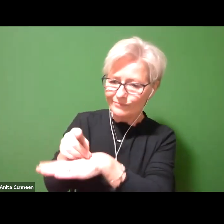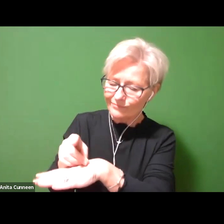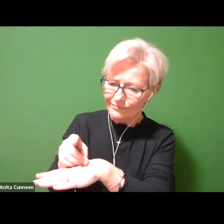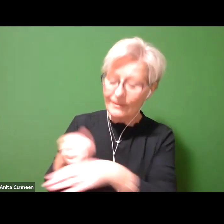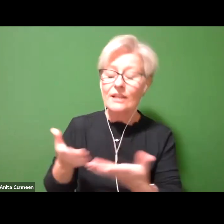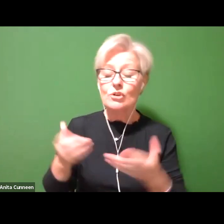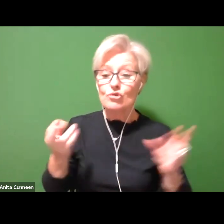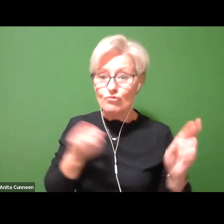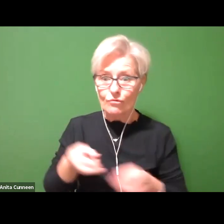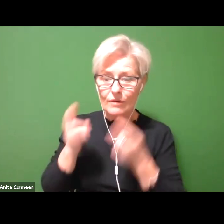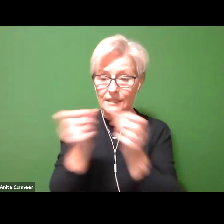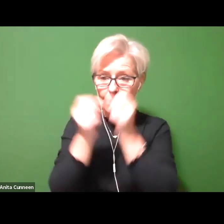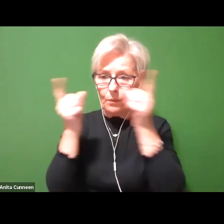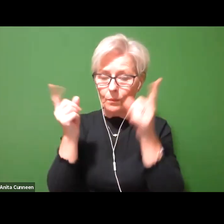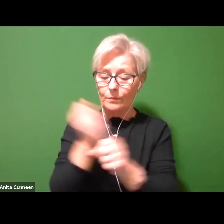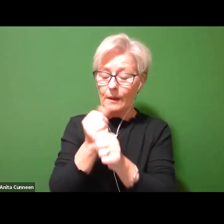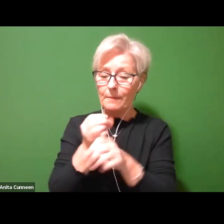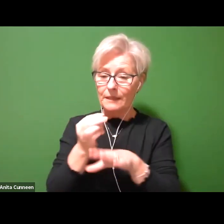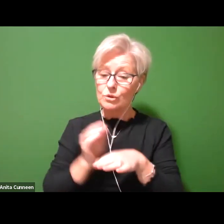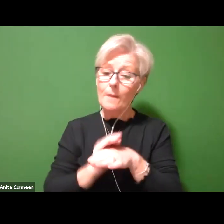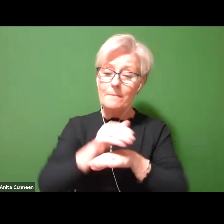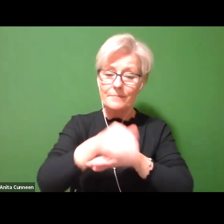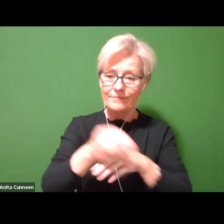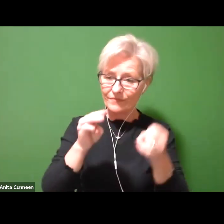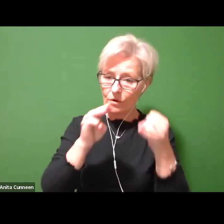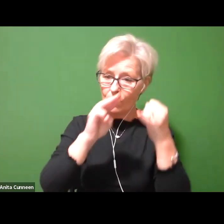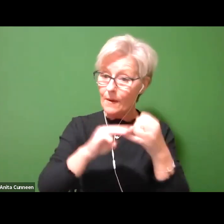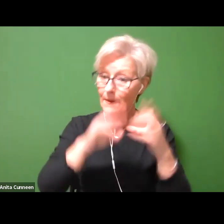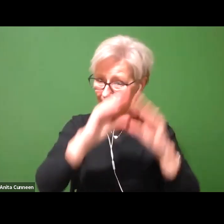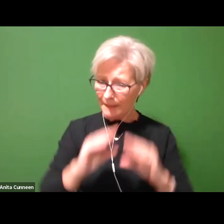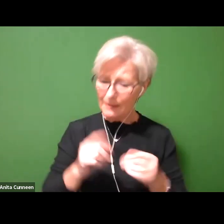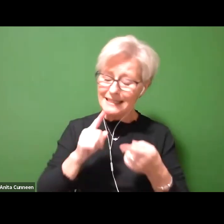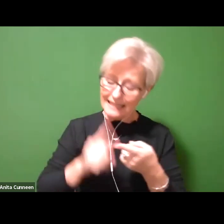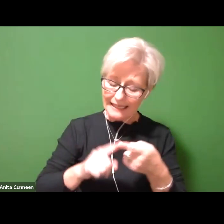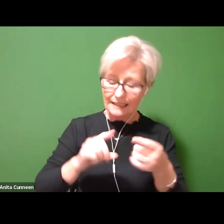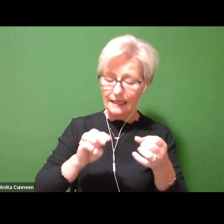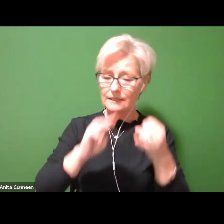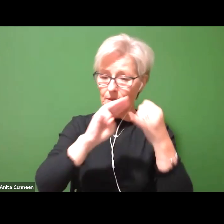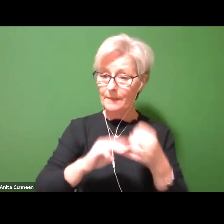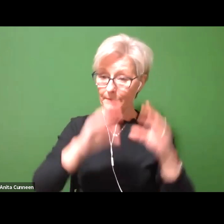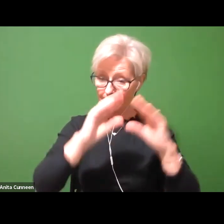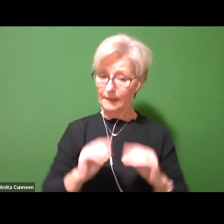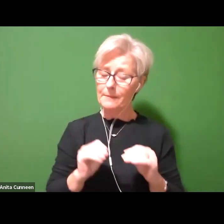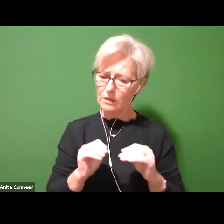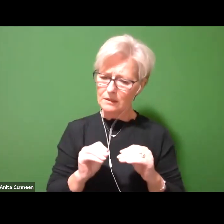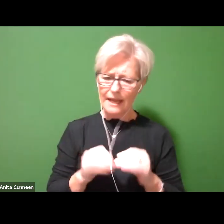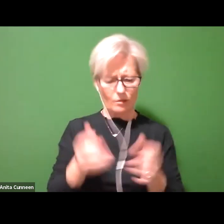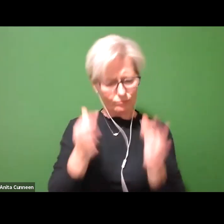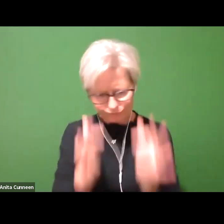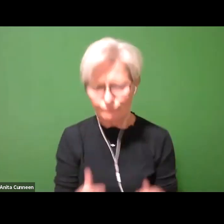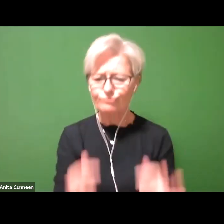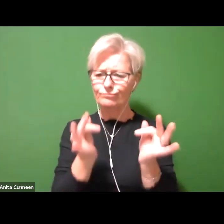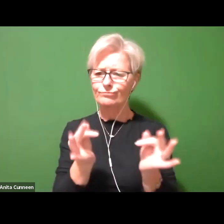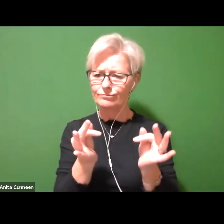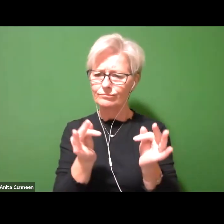about perimenopause and menopause, that it affirms and validates women's experiences, and that its